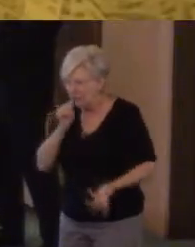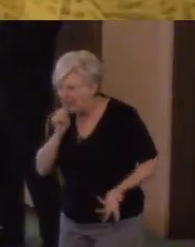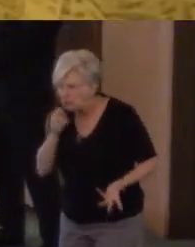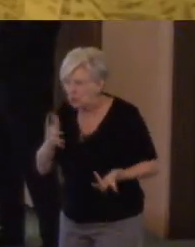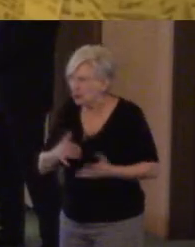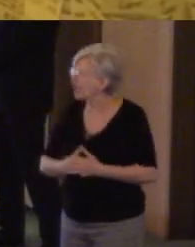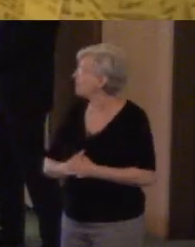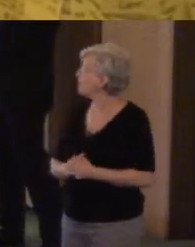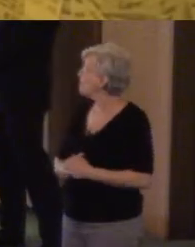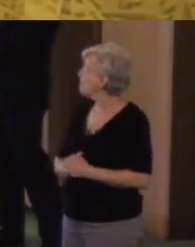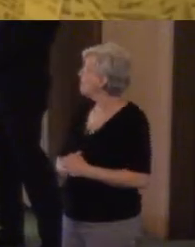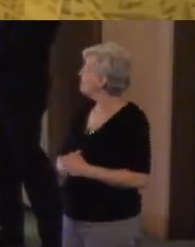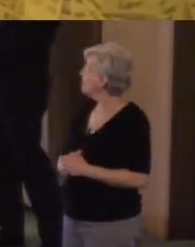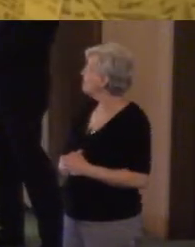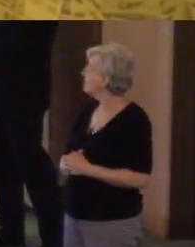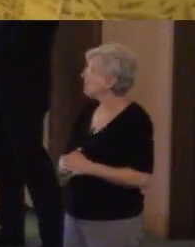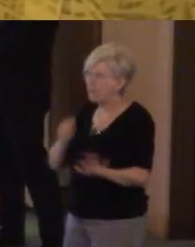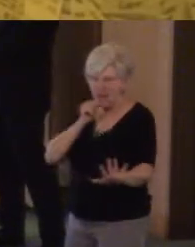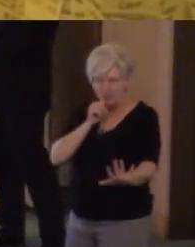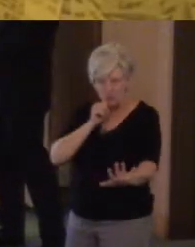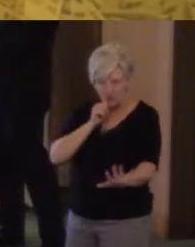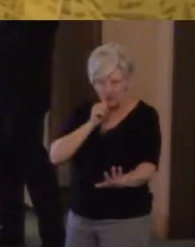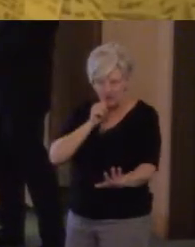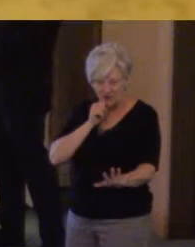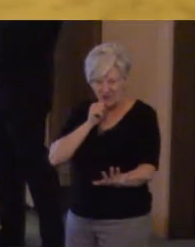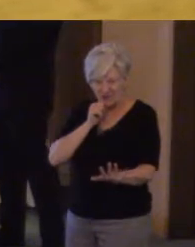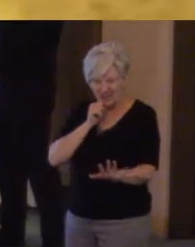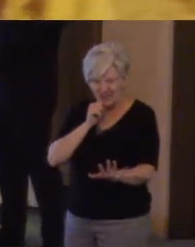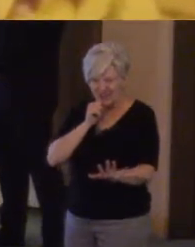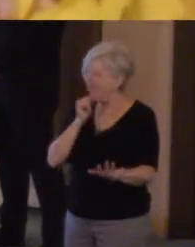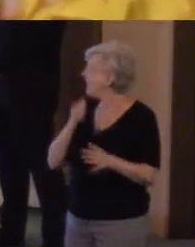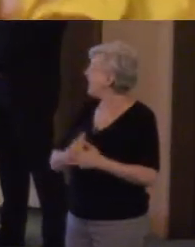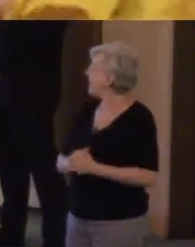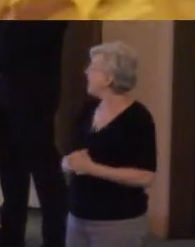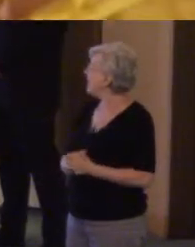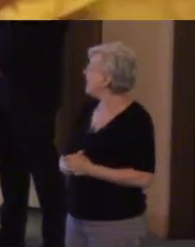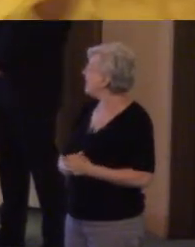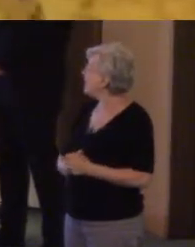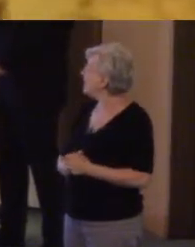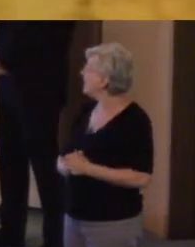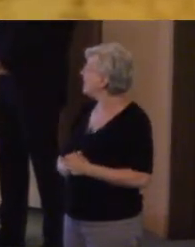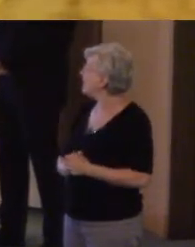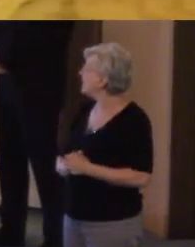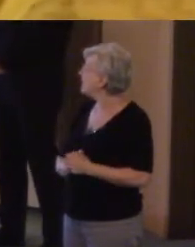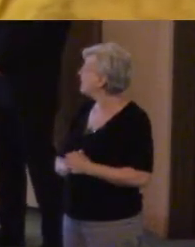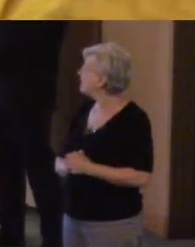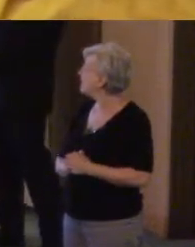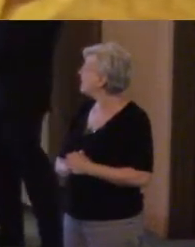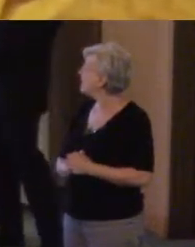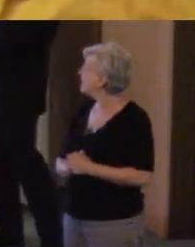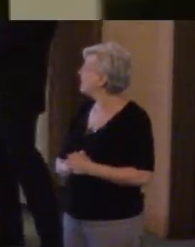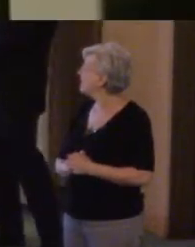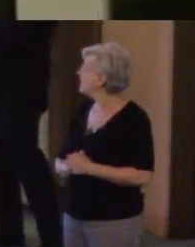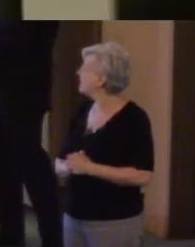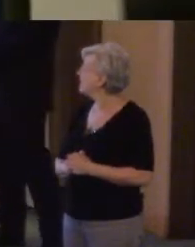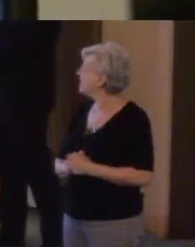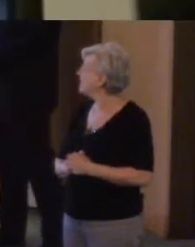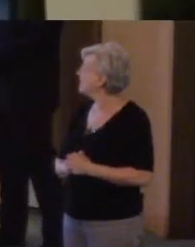Okay, I need something with a lock. Security, combination, a password. A password?